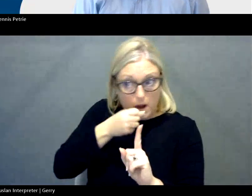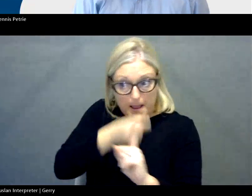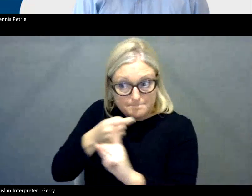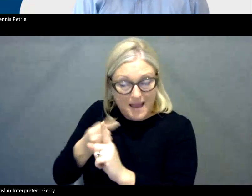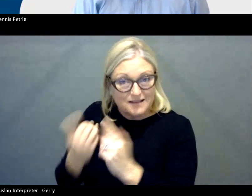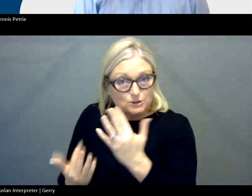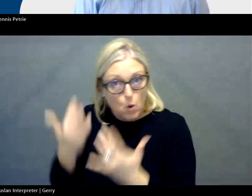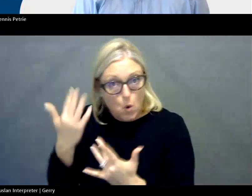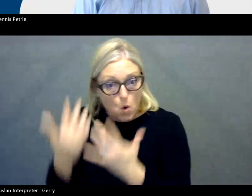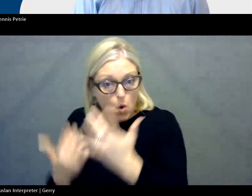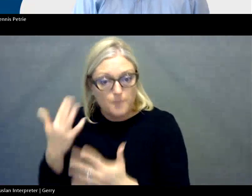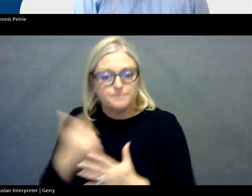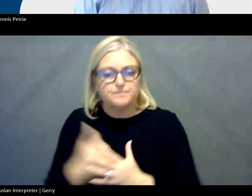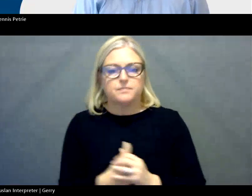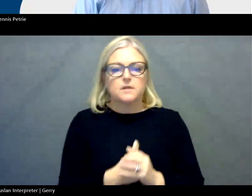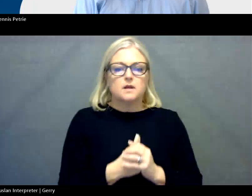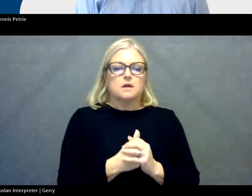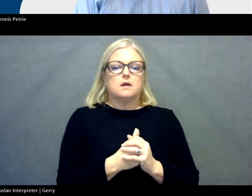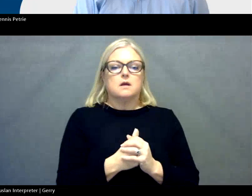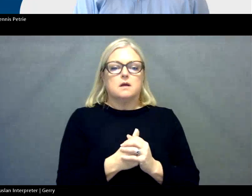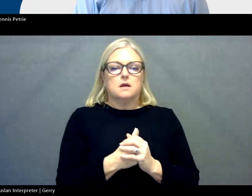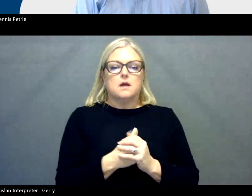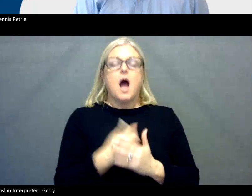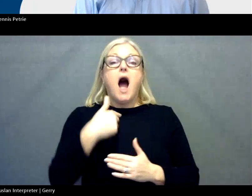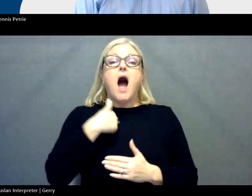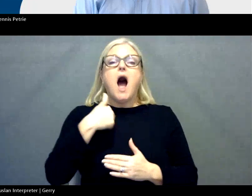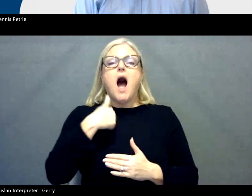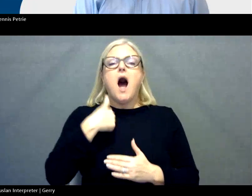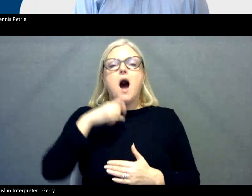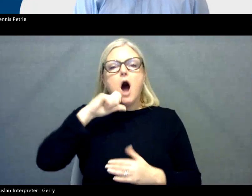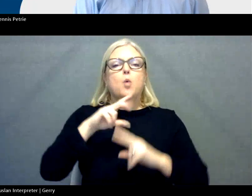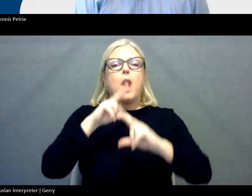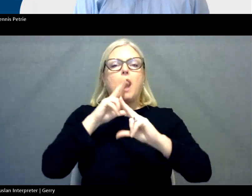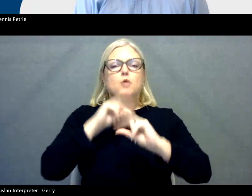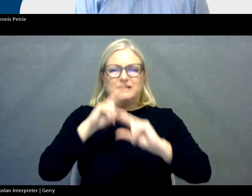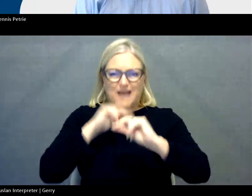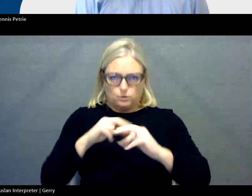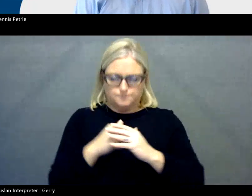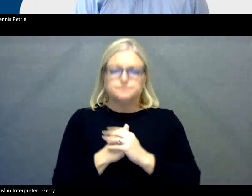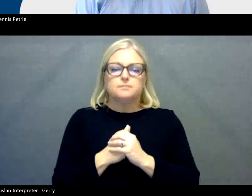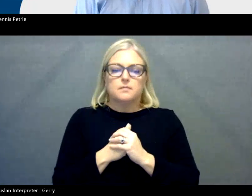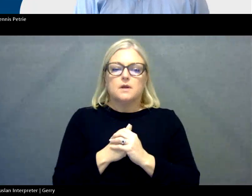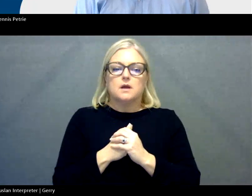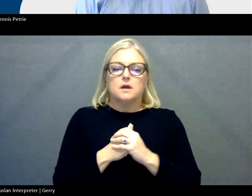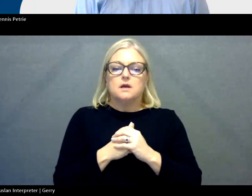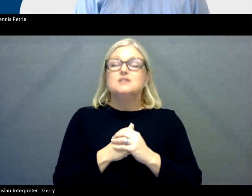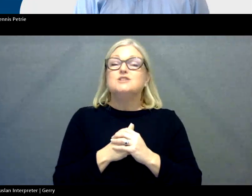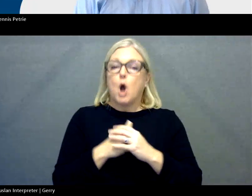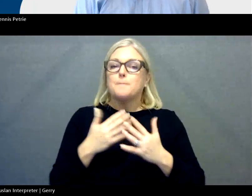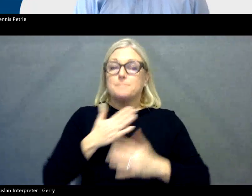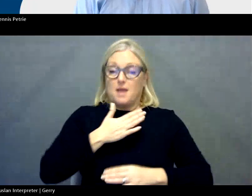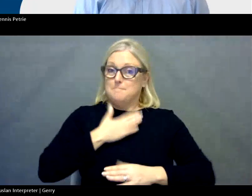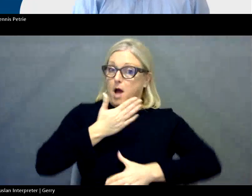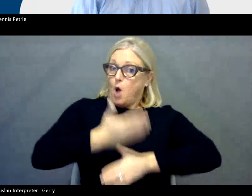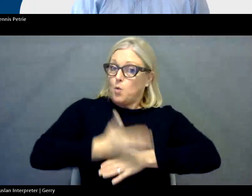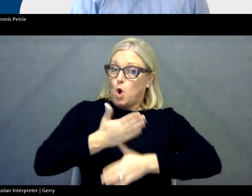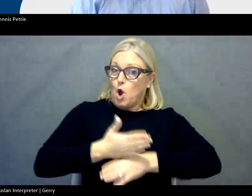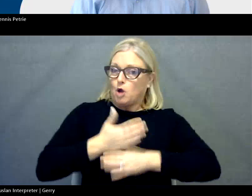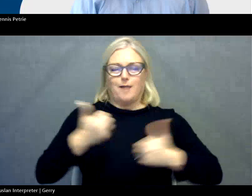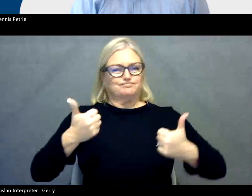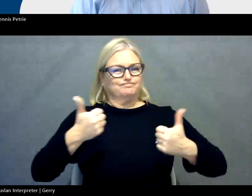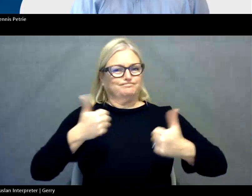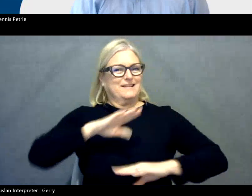just going to read the item so that it's maybe clear for everyone. The item is, I am satisfied with my work situation. And